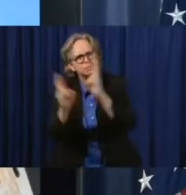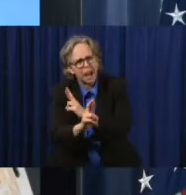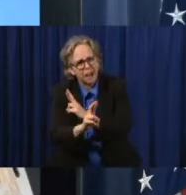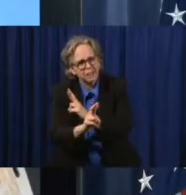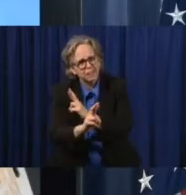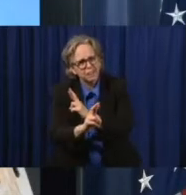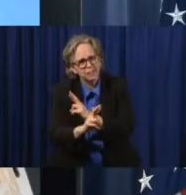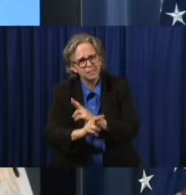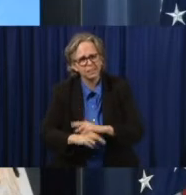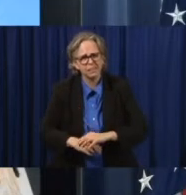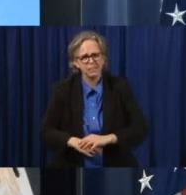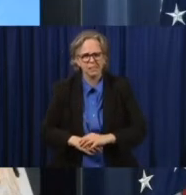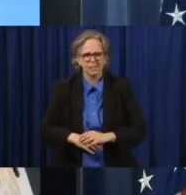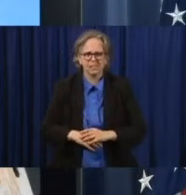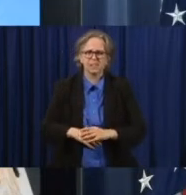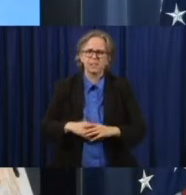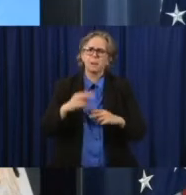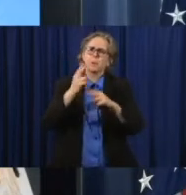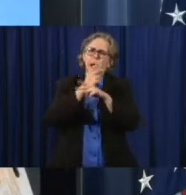them responsibly.